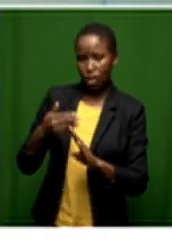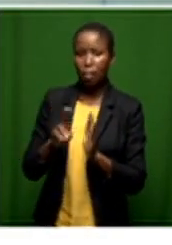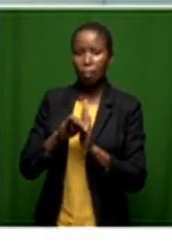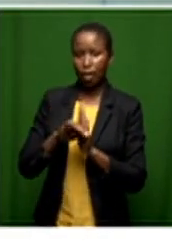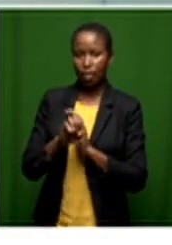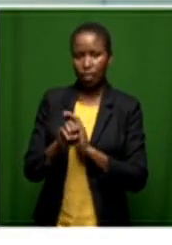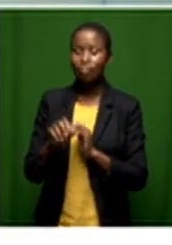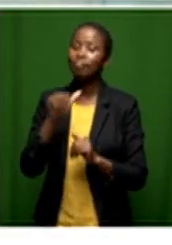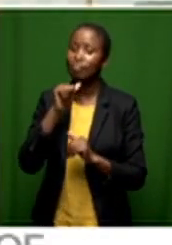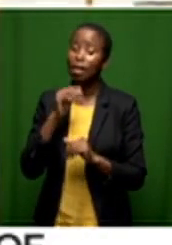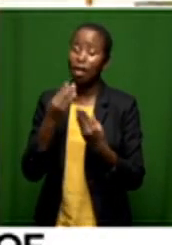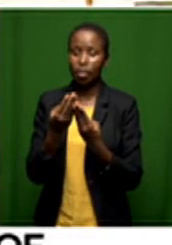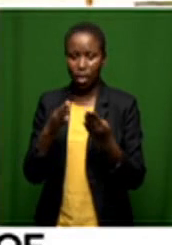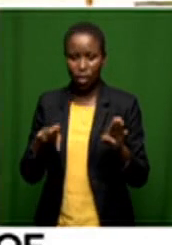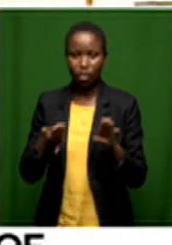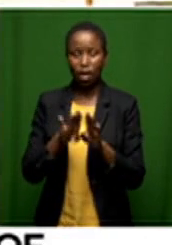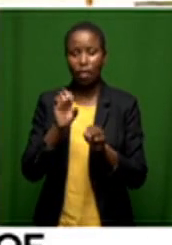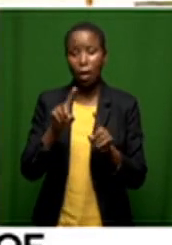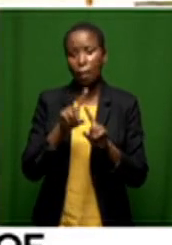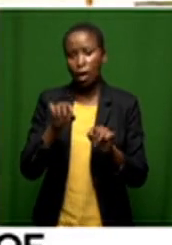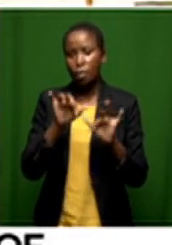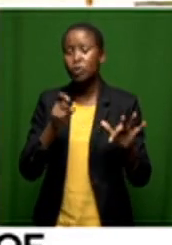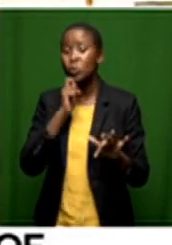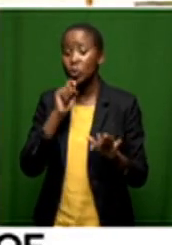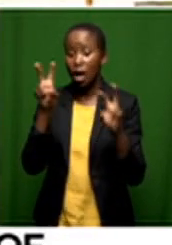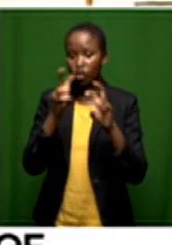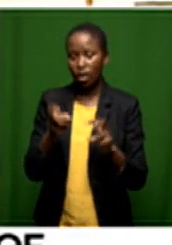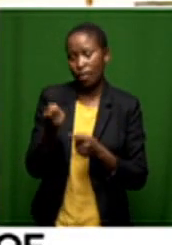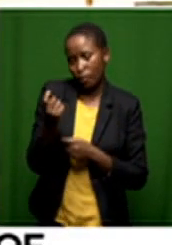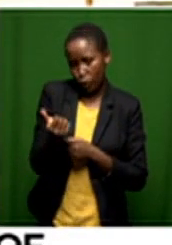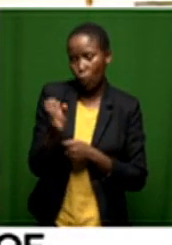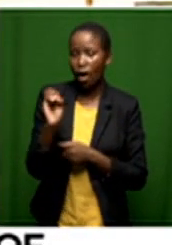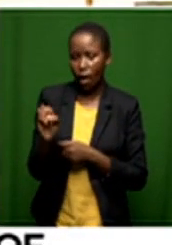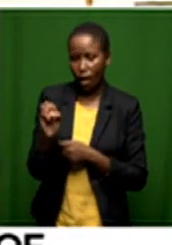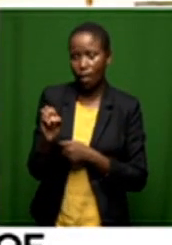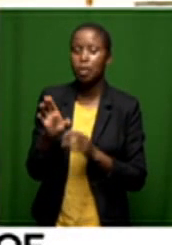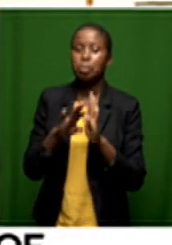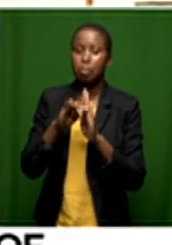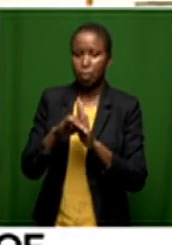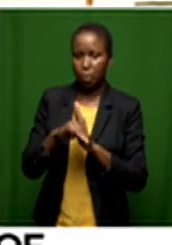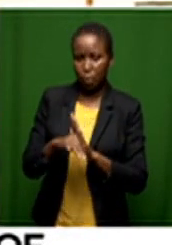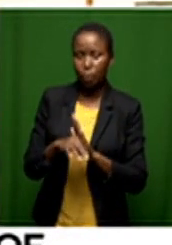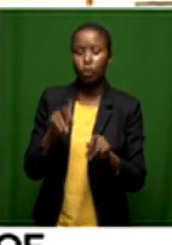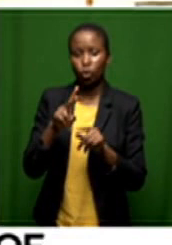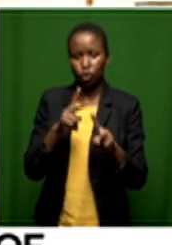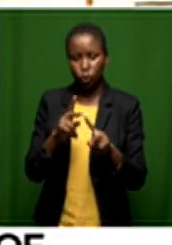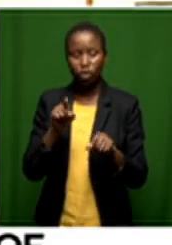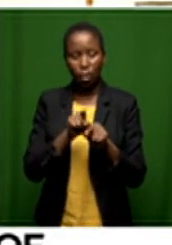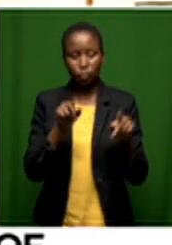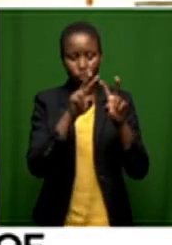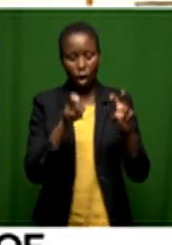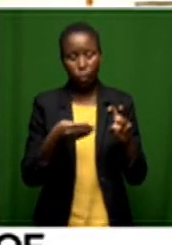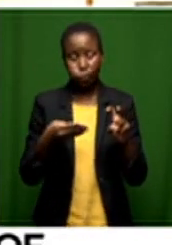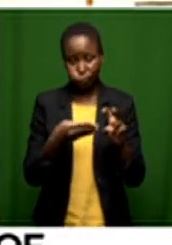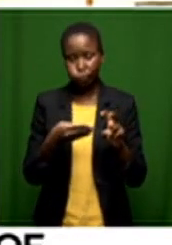aren't in a lockdown necessarily at the moment, the demand is lower than the previous year, but we are still load shedding. And the energy availability factor